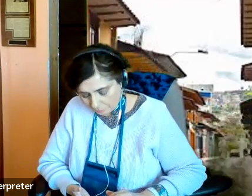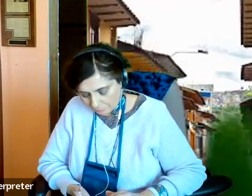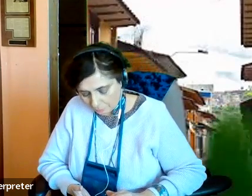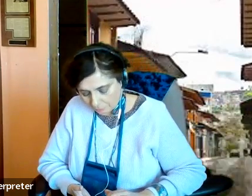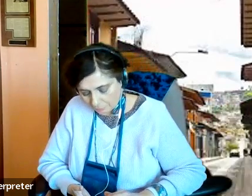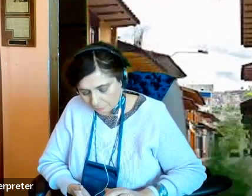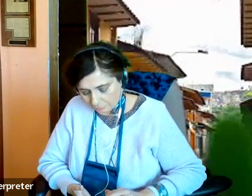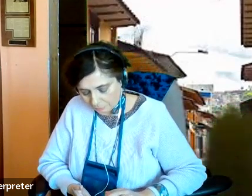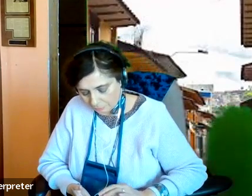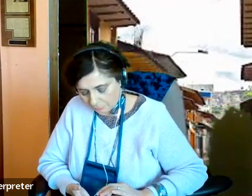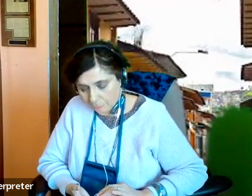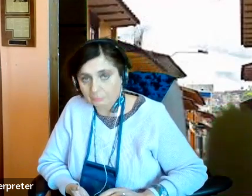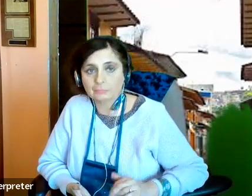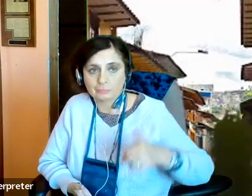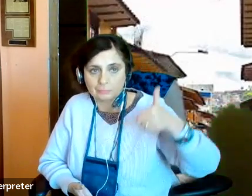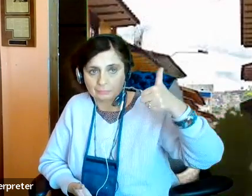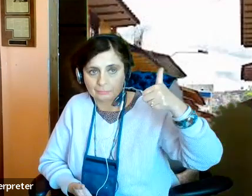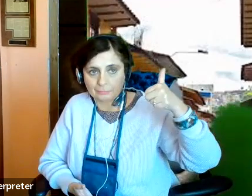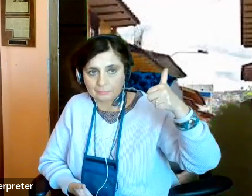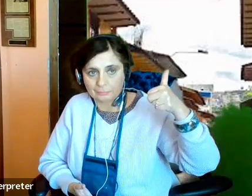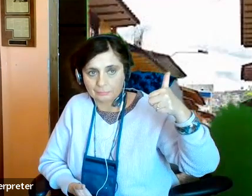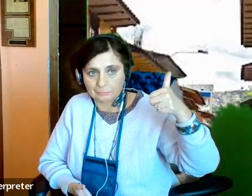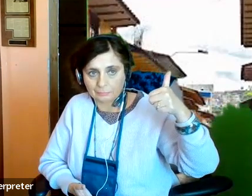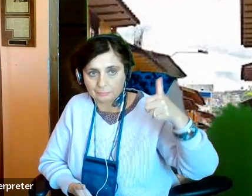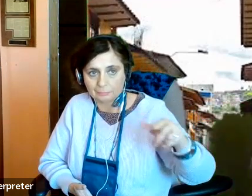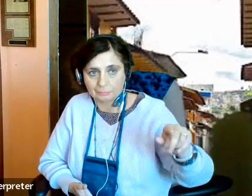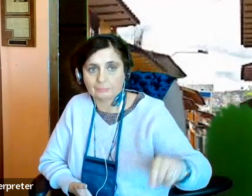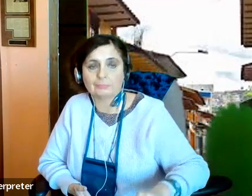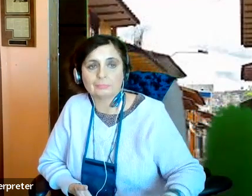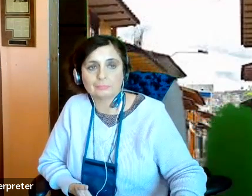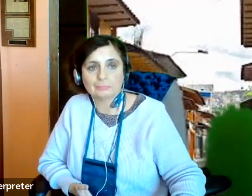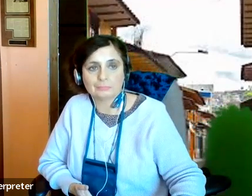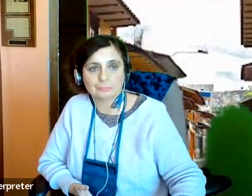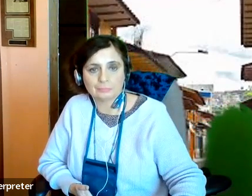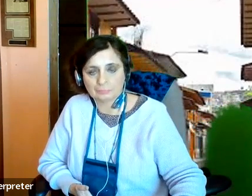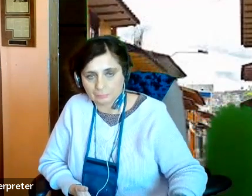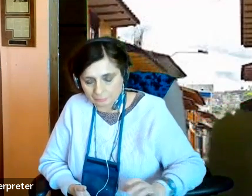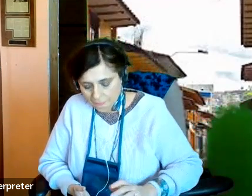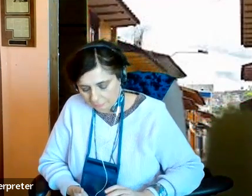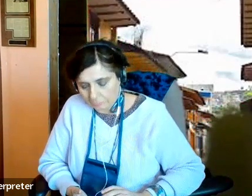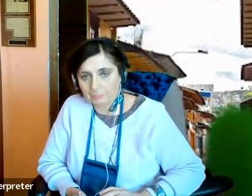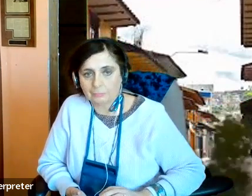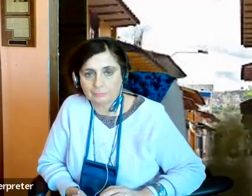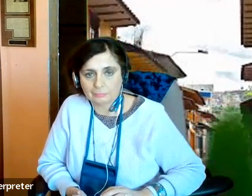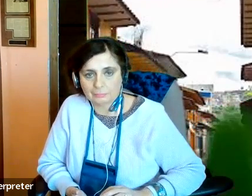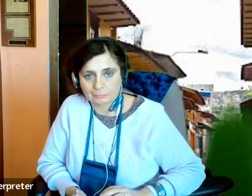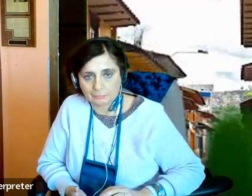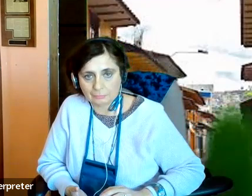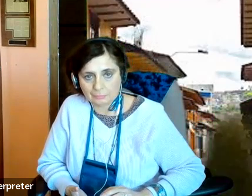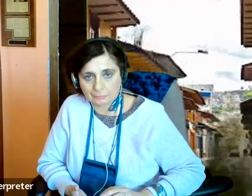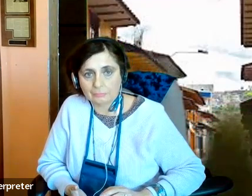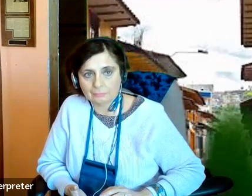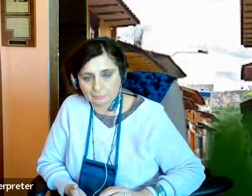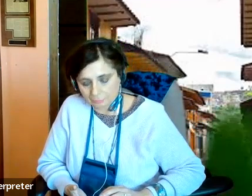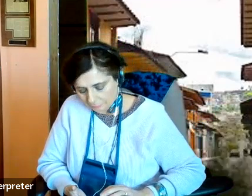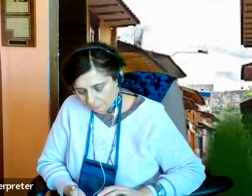be Rosabelle. So you'll see a name that starts LHLS, Rosabelle interpreter.